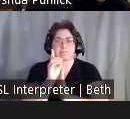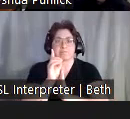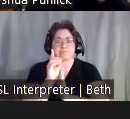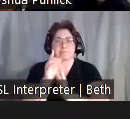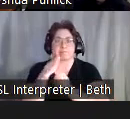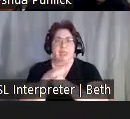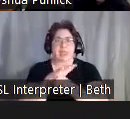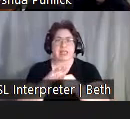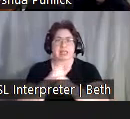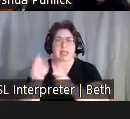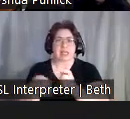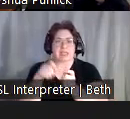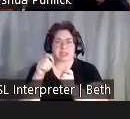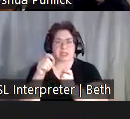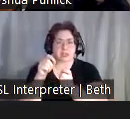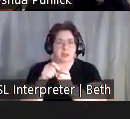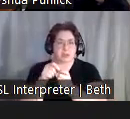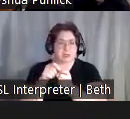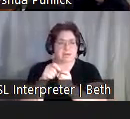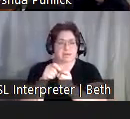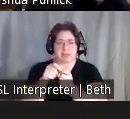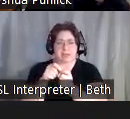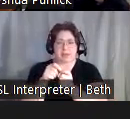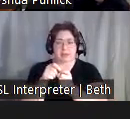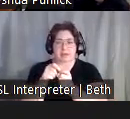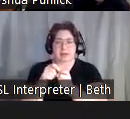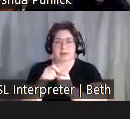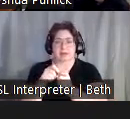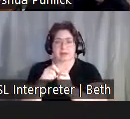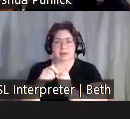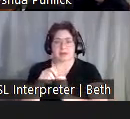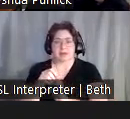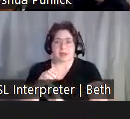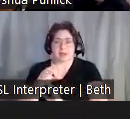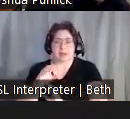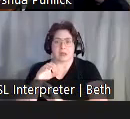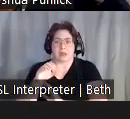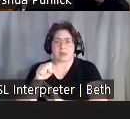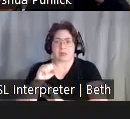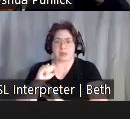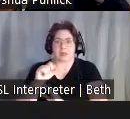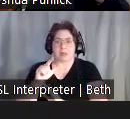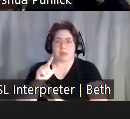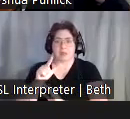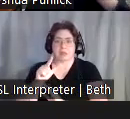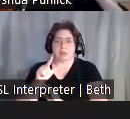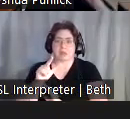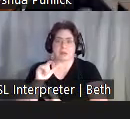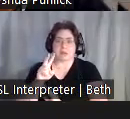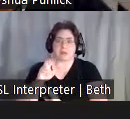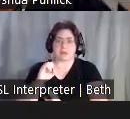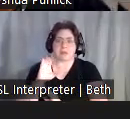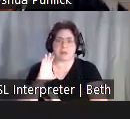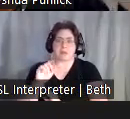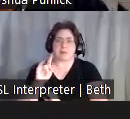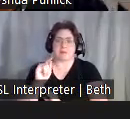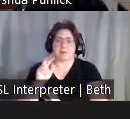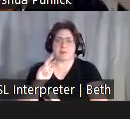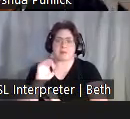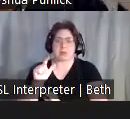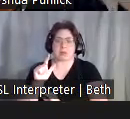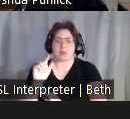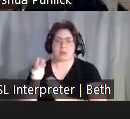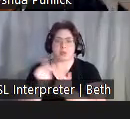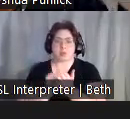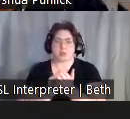site-specific silvicultural prescriptions, but also thinking about what your desired future conditions are